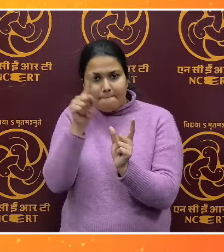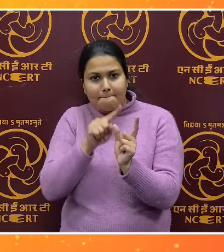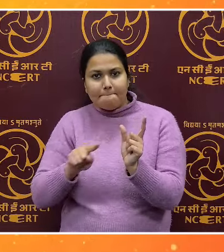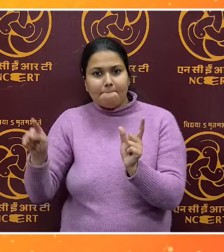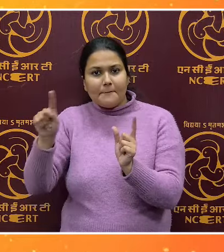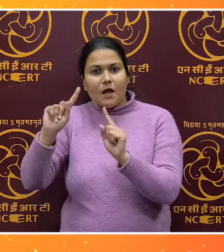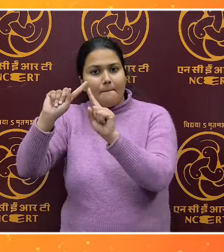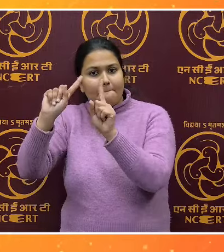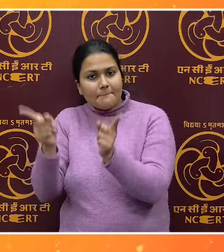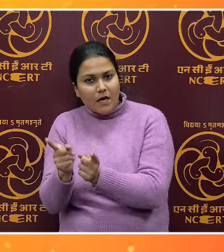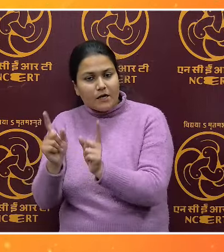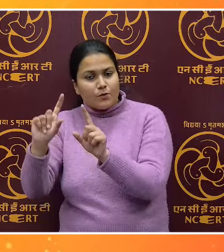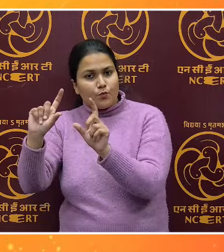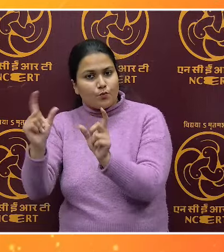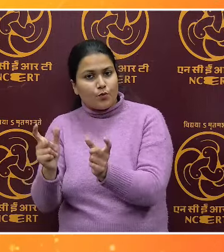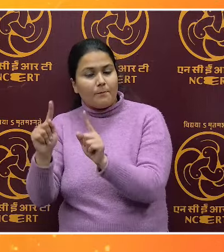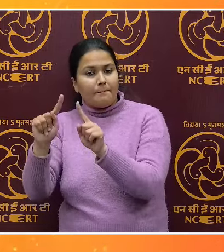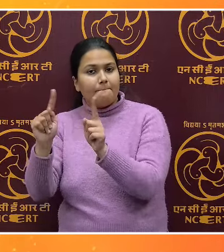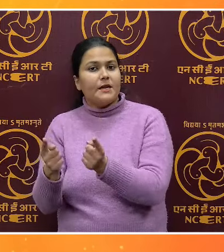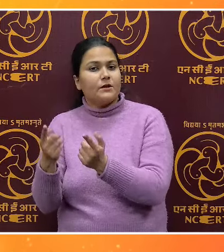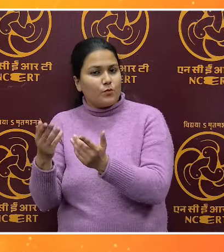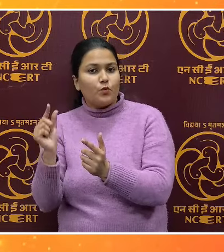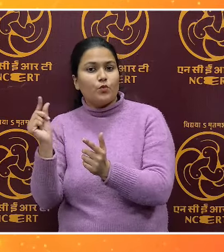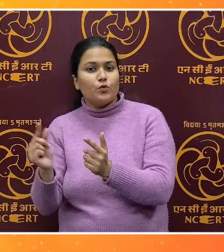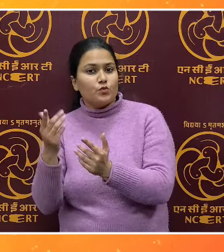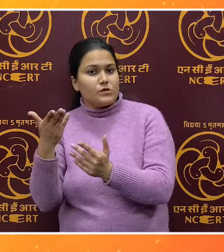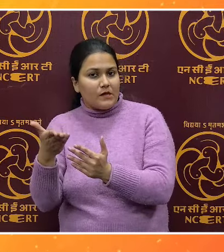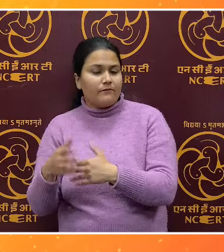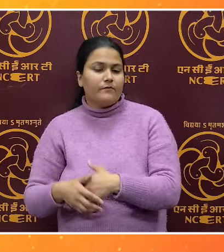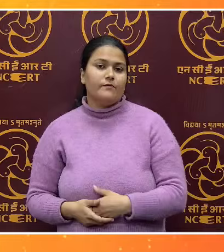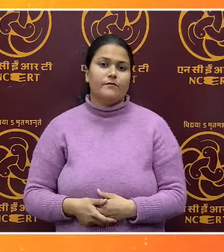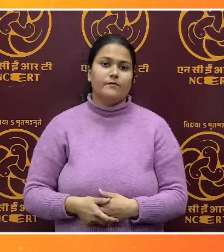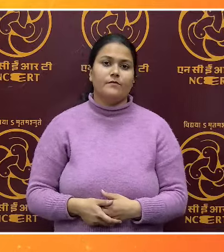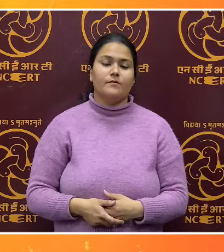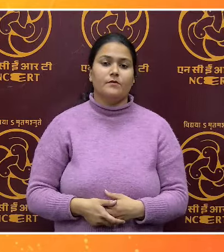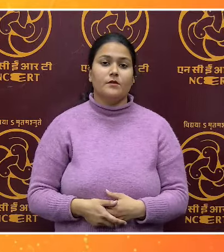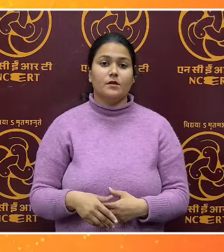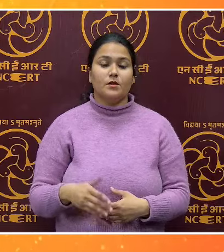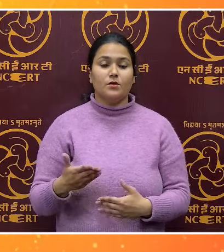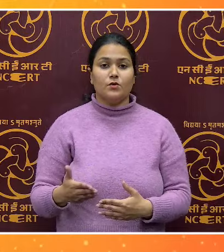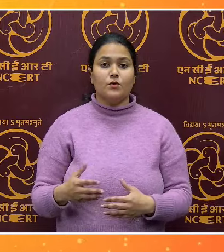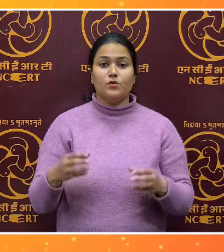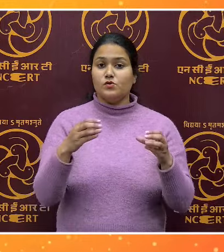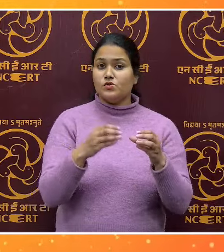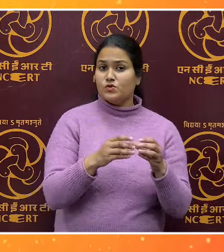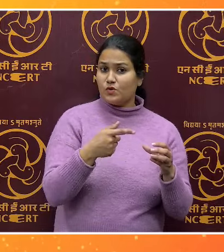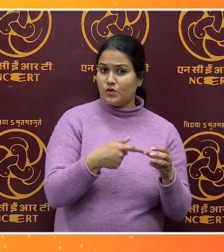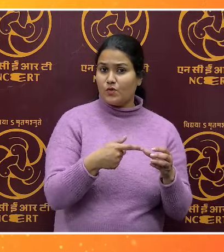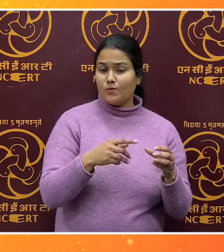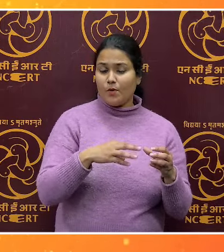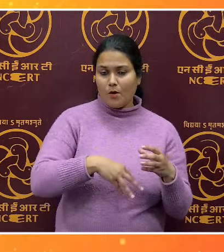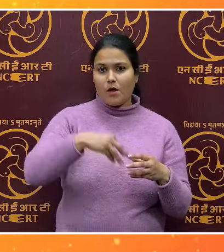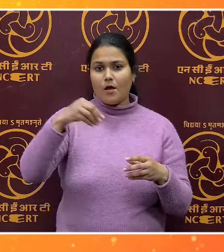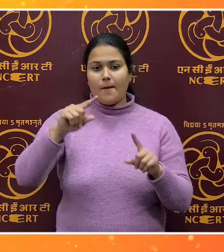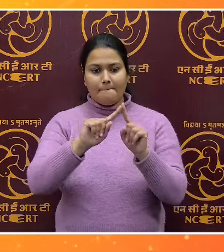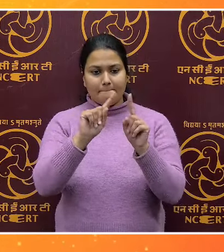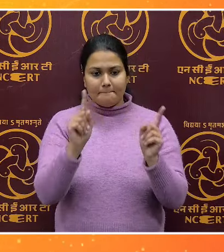which is known as coordination sphere. The ionizable group written outside the